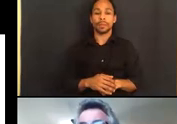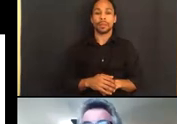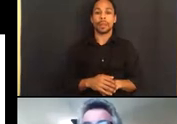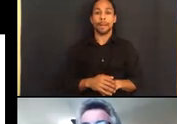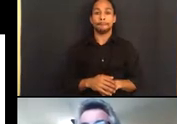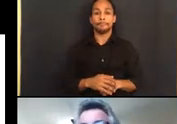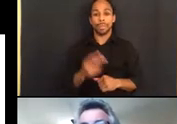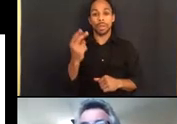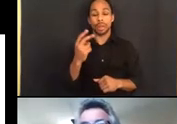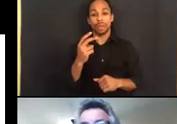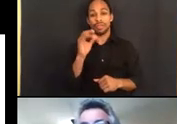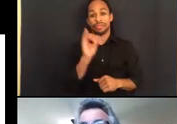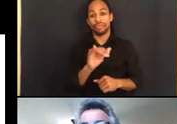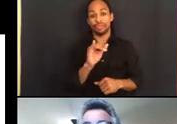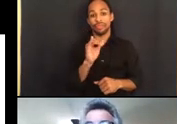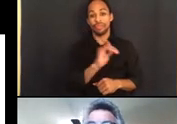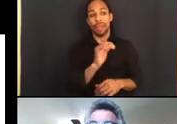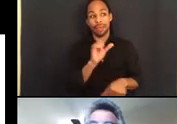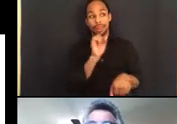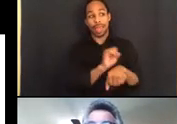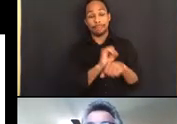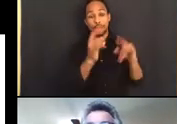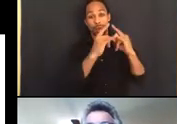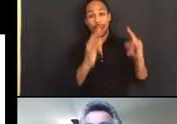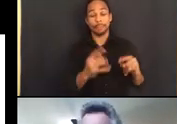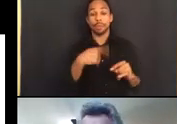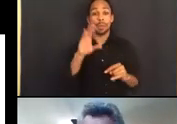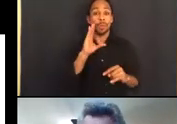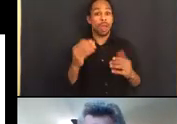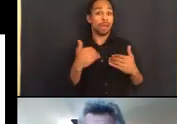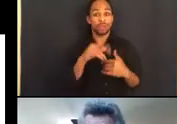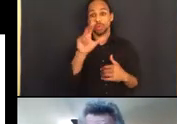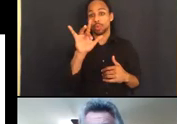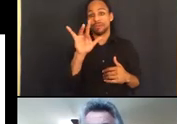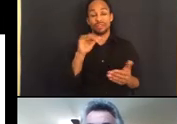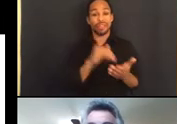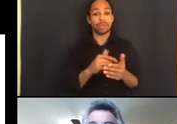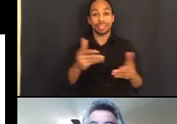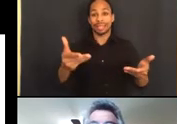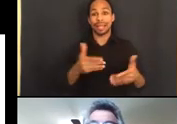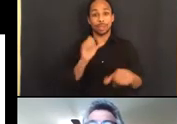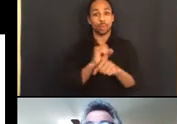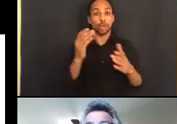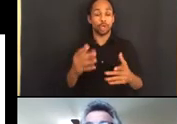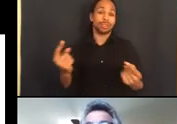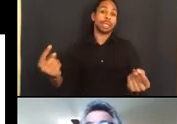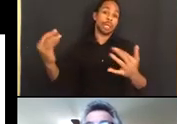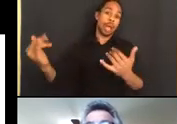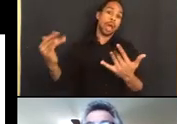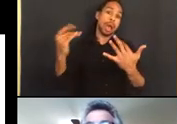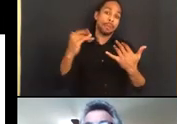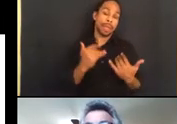of the dynamics, and that's a labor camp. We're going to have 25,000 guest workers coming in as they're coming in now, who will